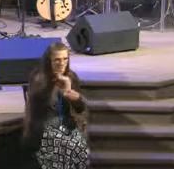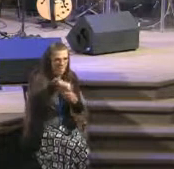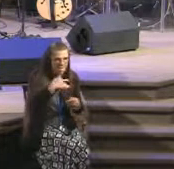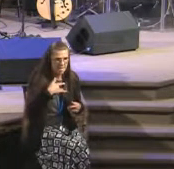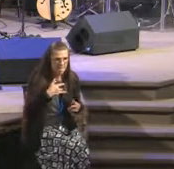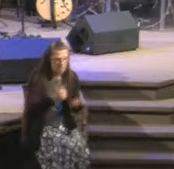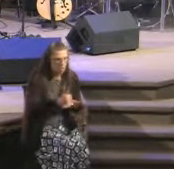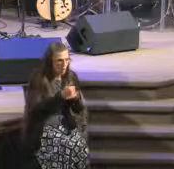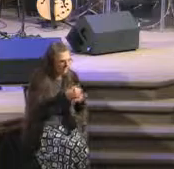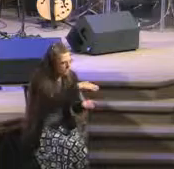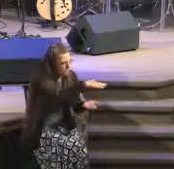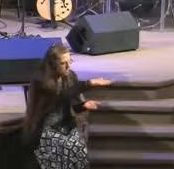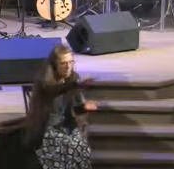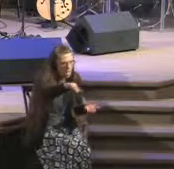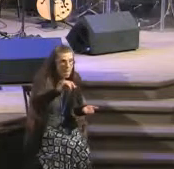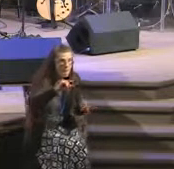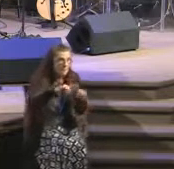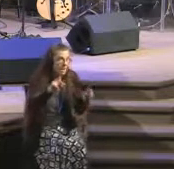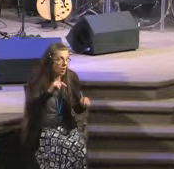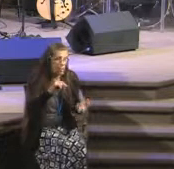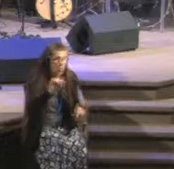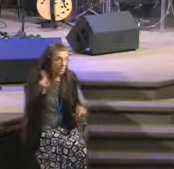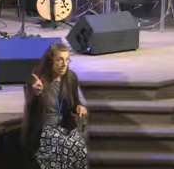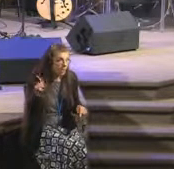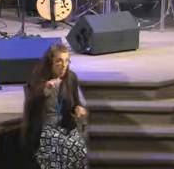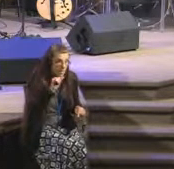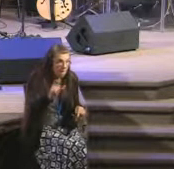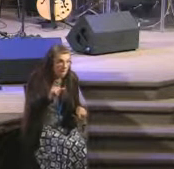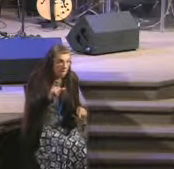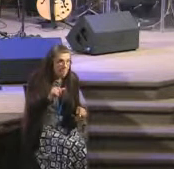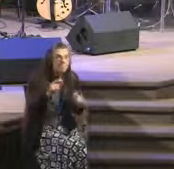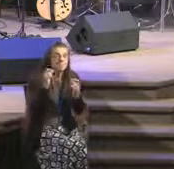help somebody else, but we don't, that thing is a sin. That's